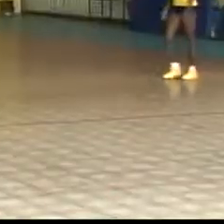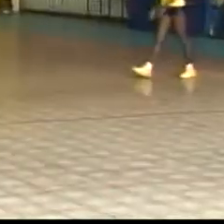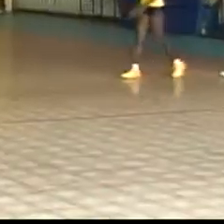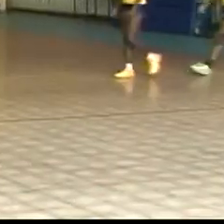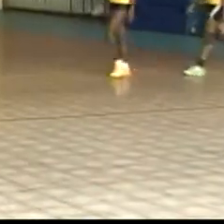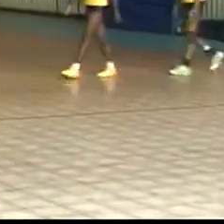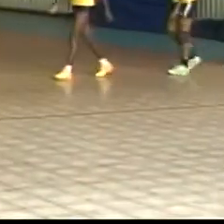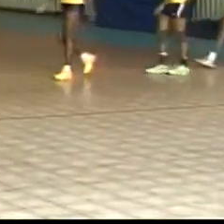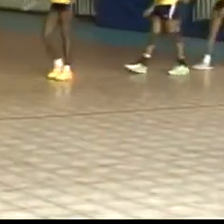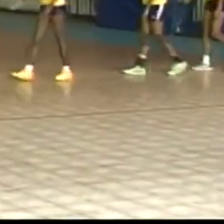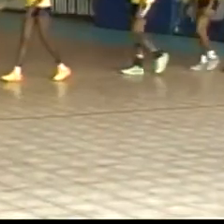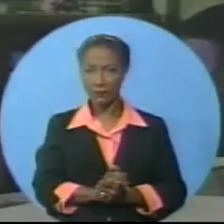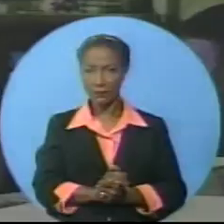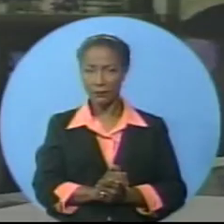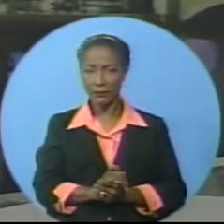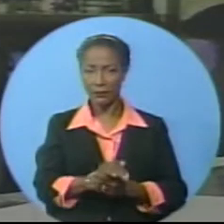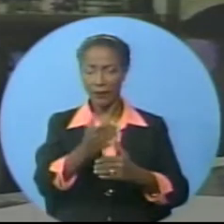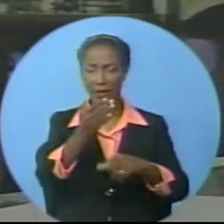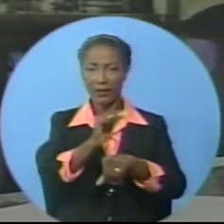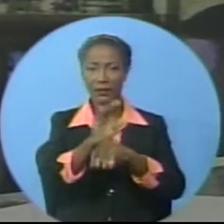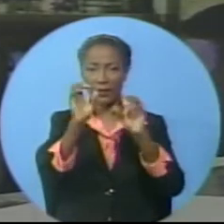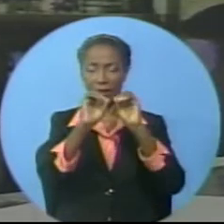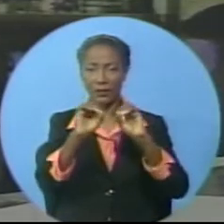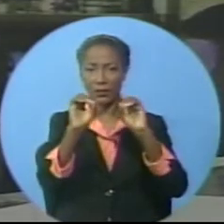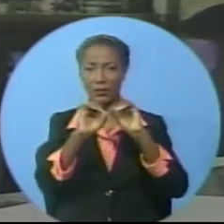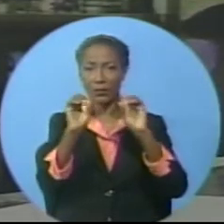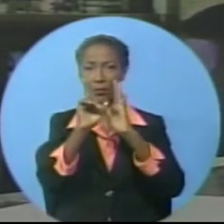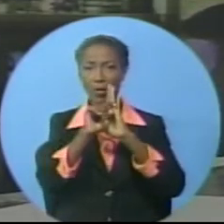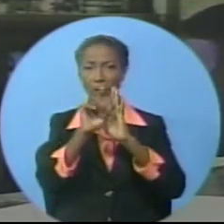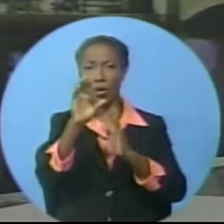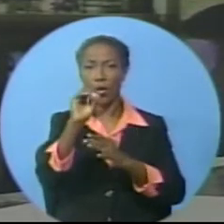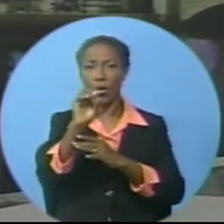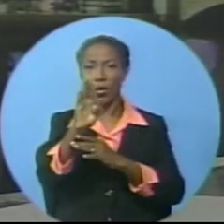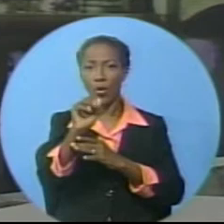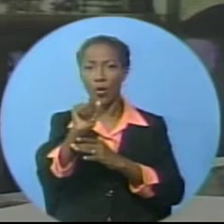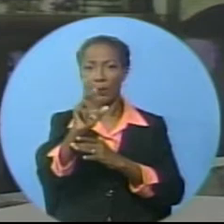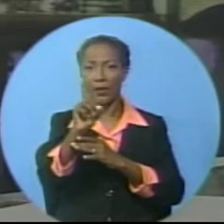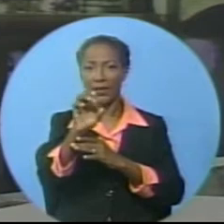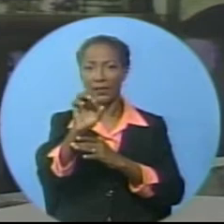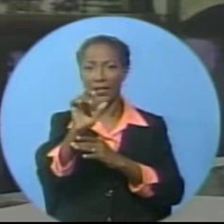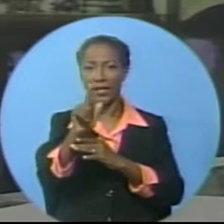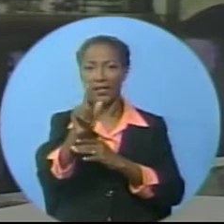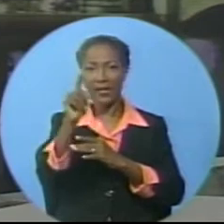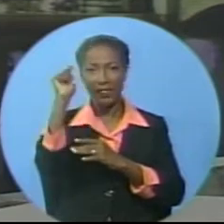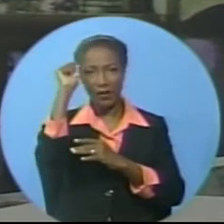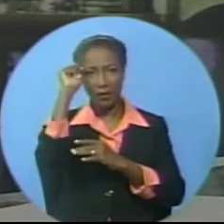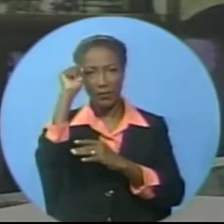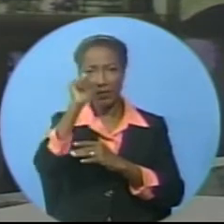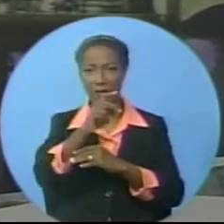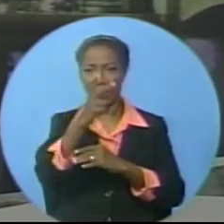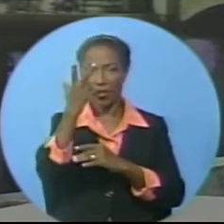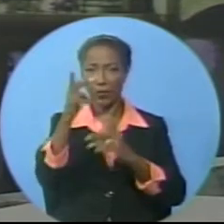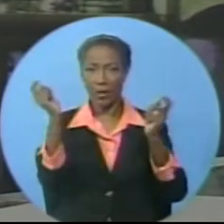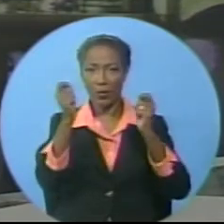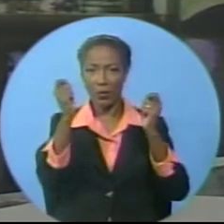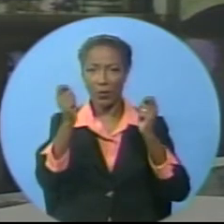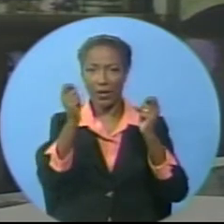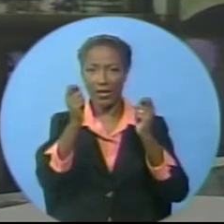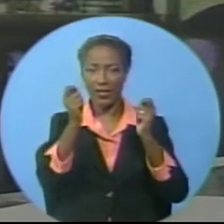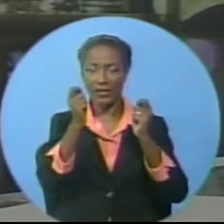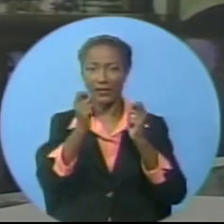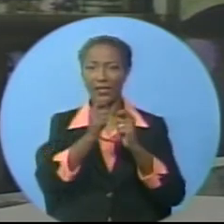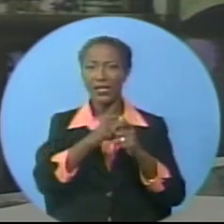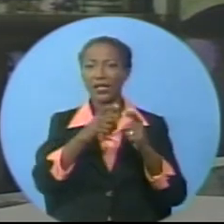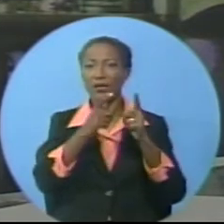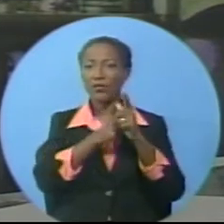set 25-12. In tonight's Olympic moment, the Obadele Thompson trilogy continues with his triumphant run